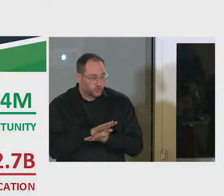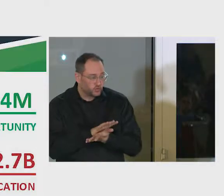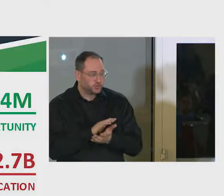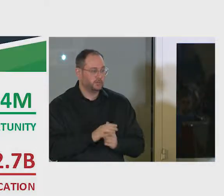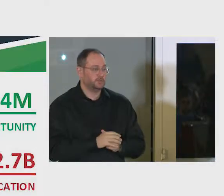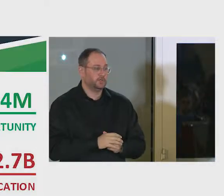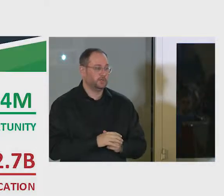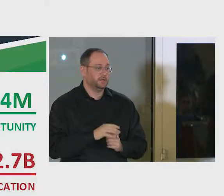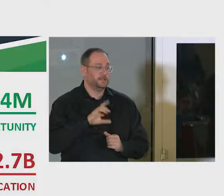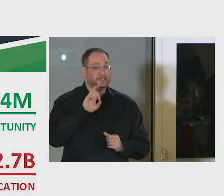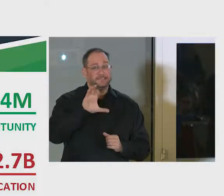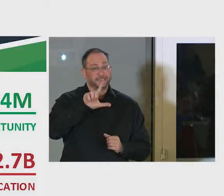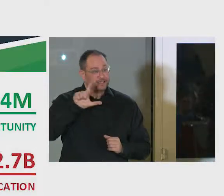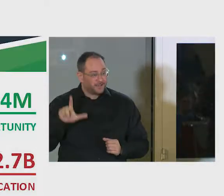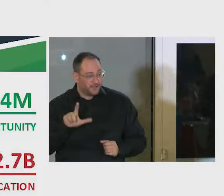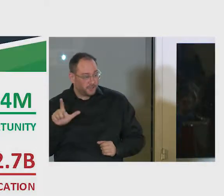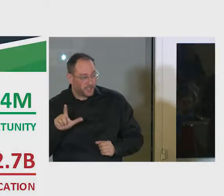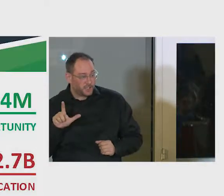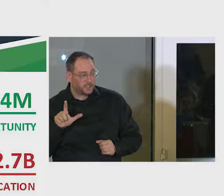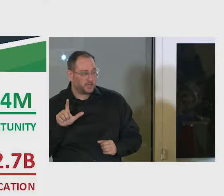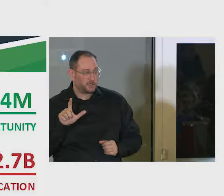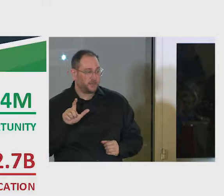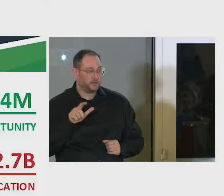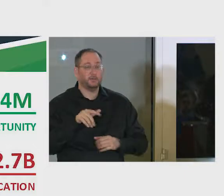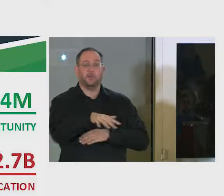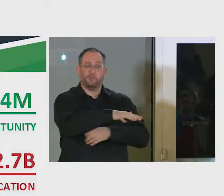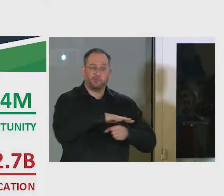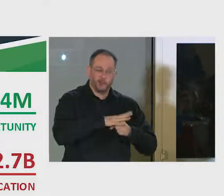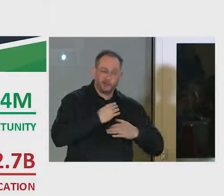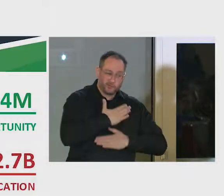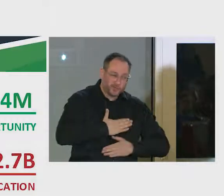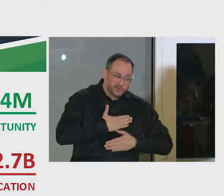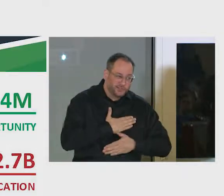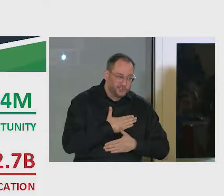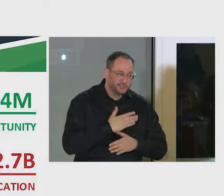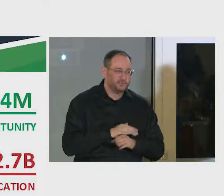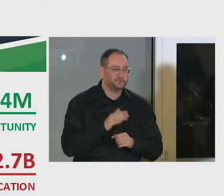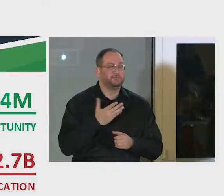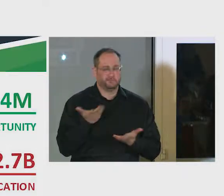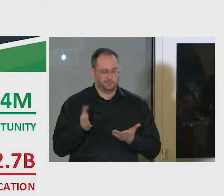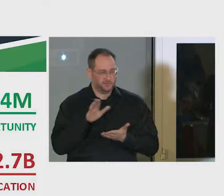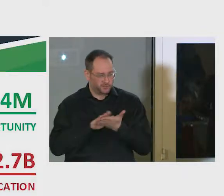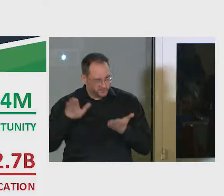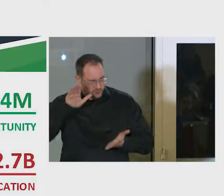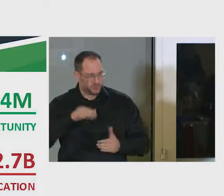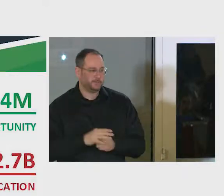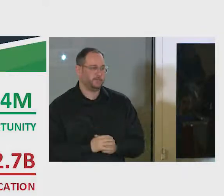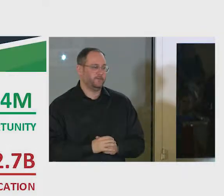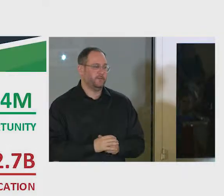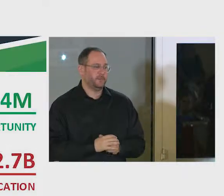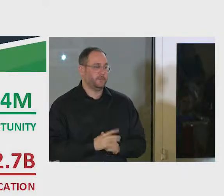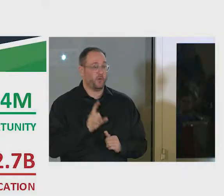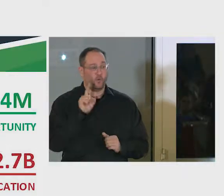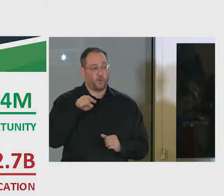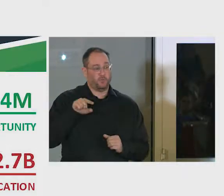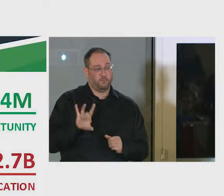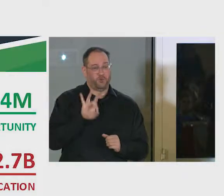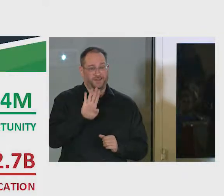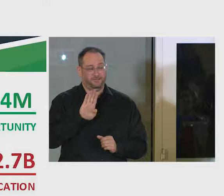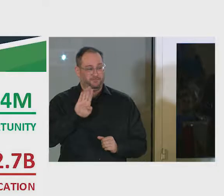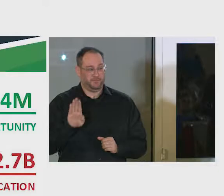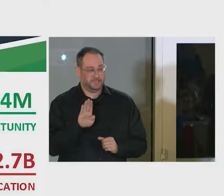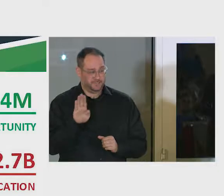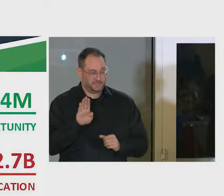libraries, parks and recreation, and our University of the District of Columbia. $1.8 billion is spent on government operations and